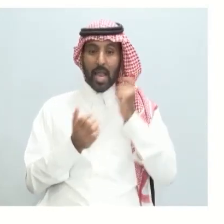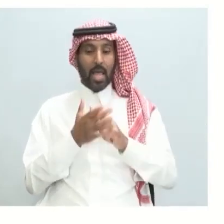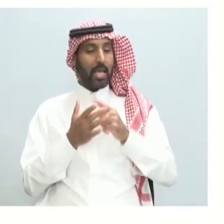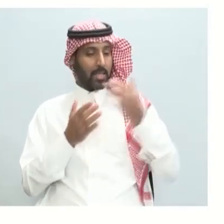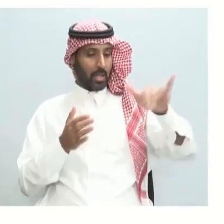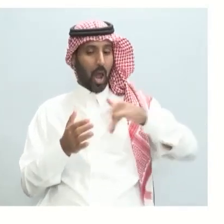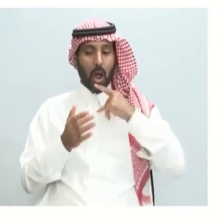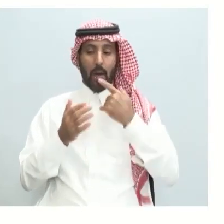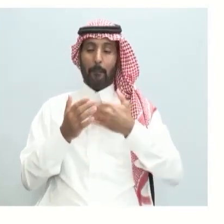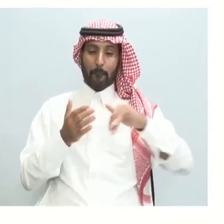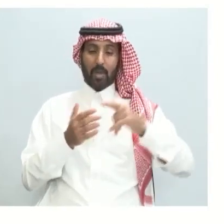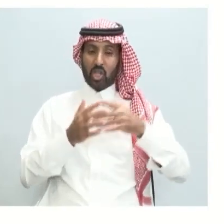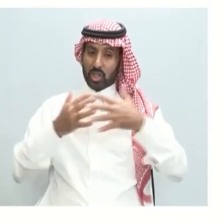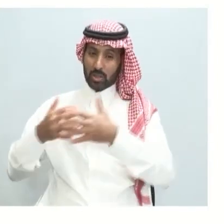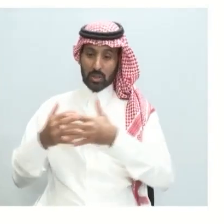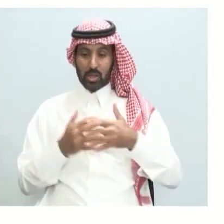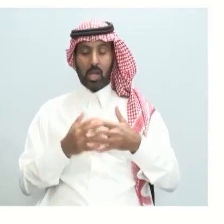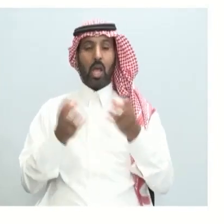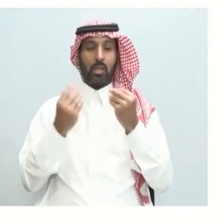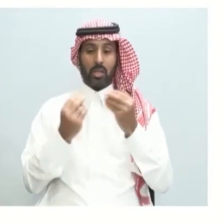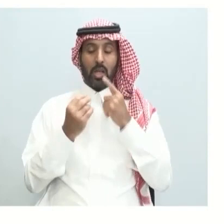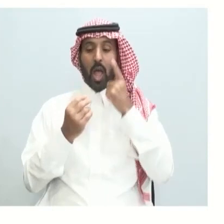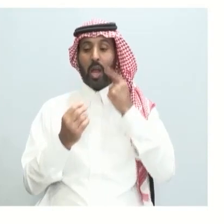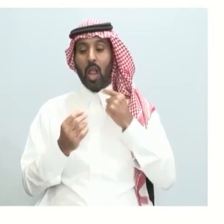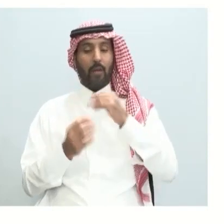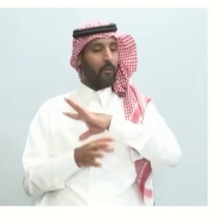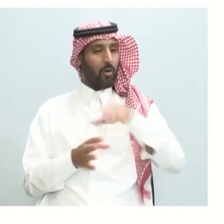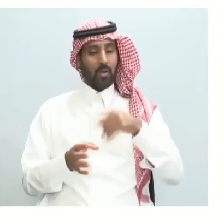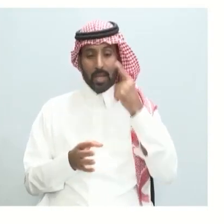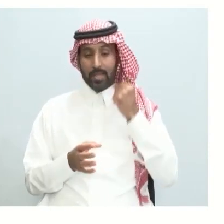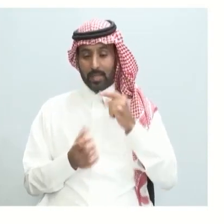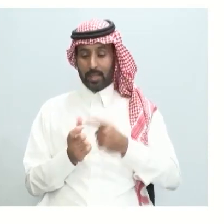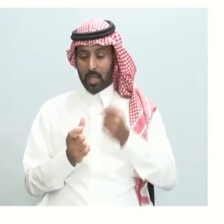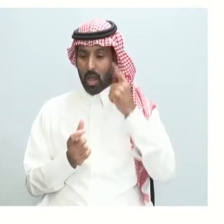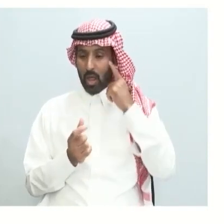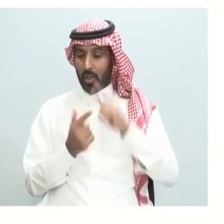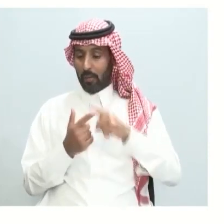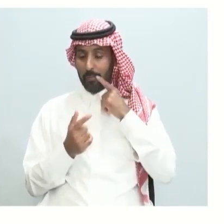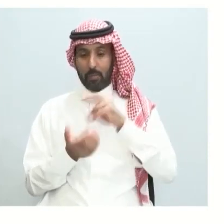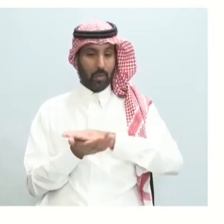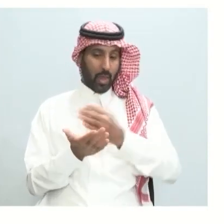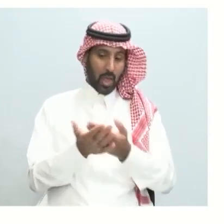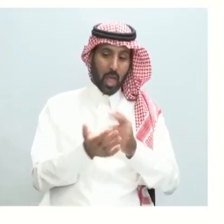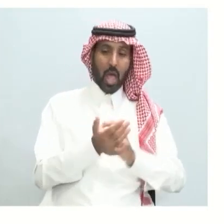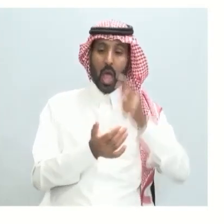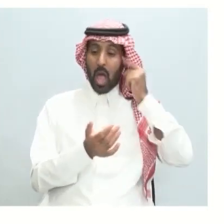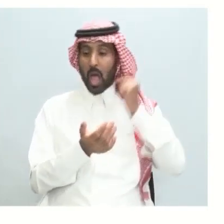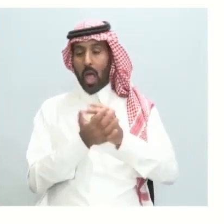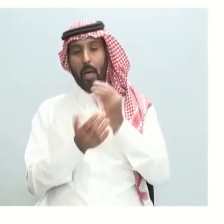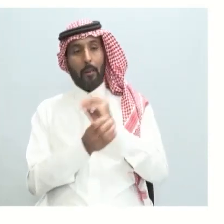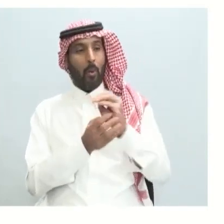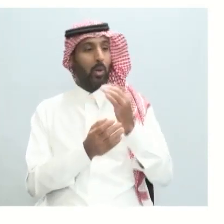in 1923 to study and lived there most of his life. He was also known for his translation of Chinese literature into